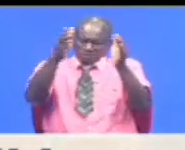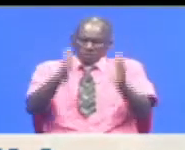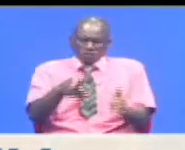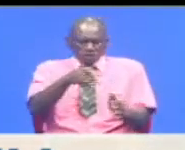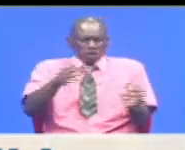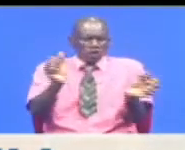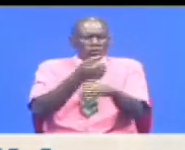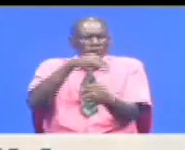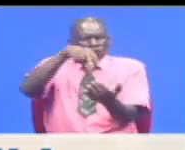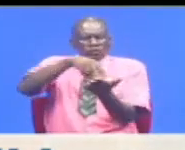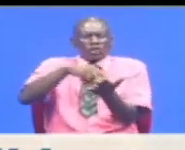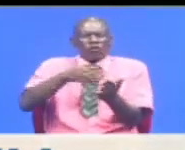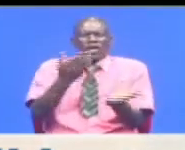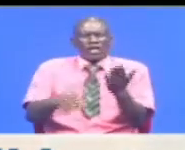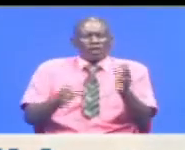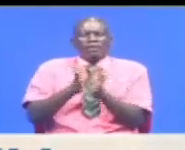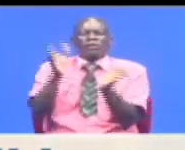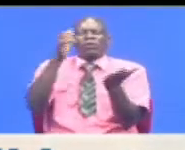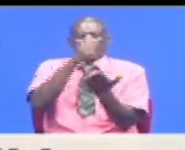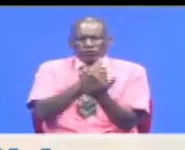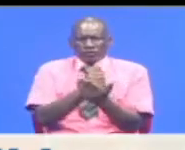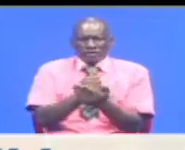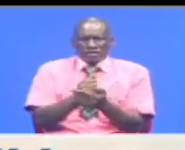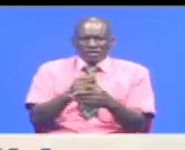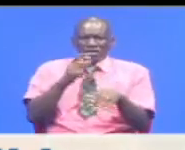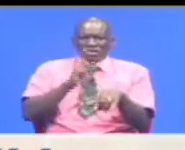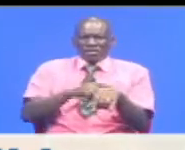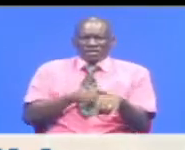run for office once he is